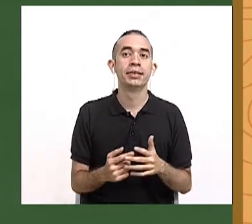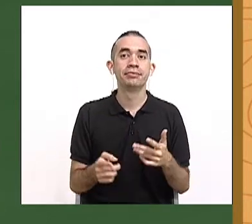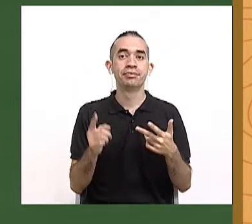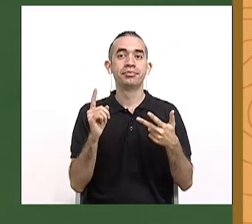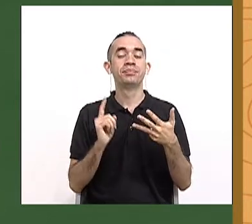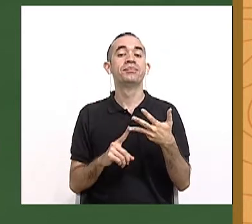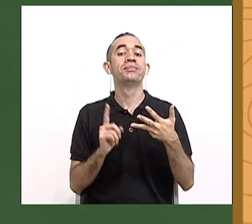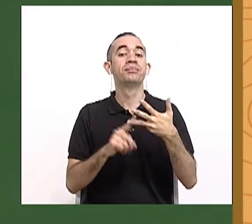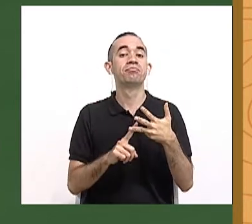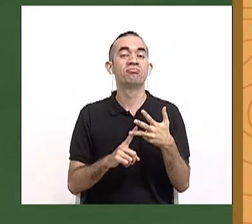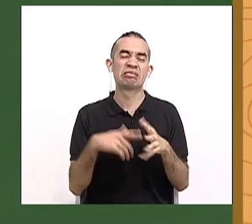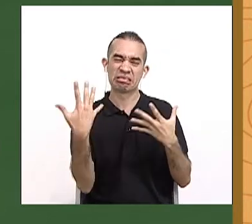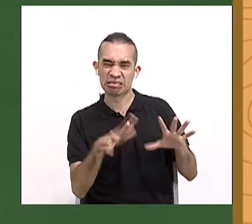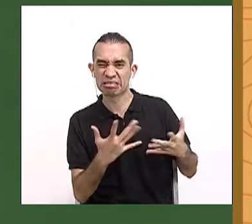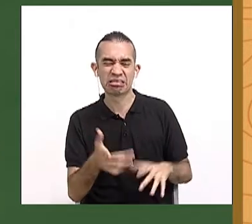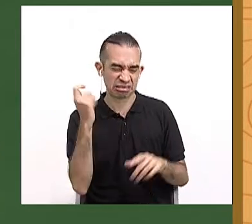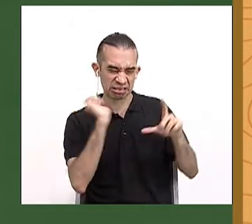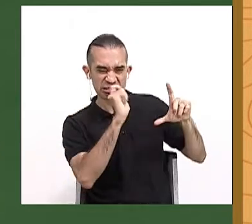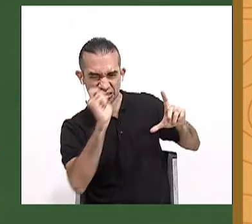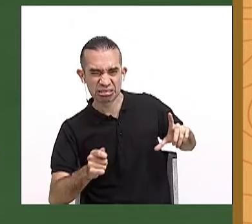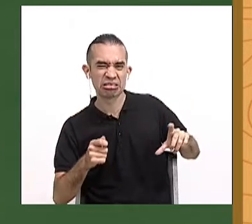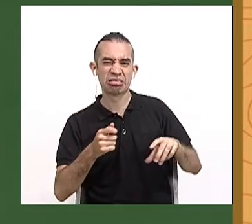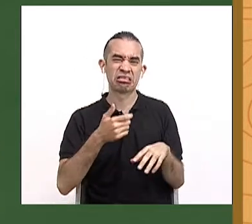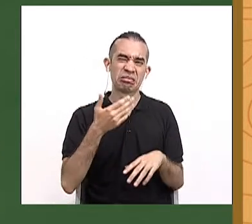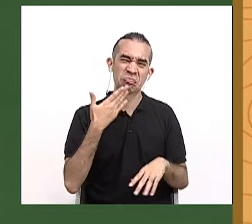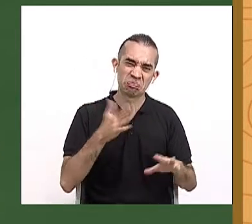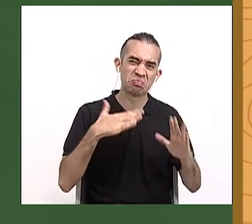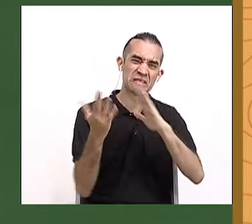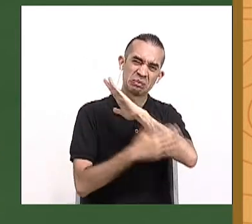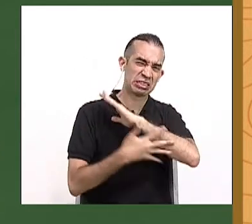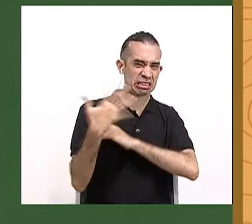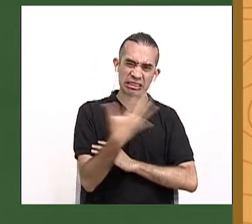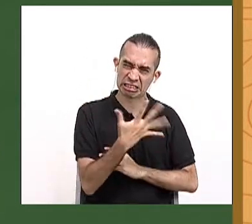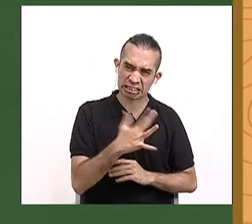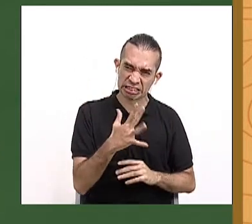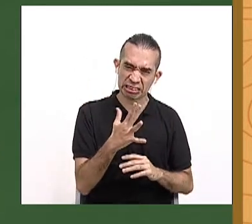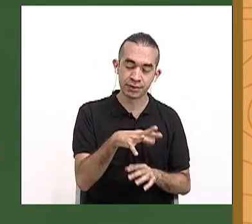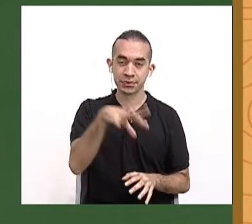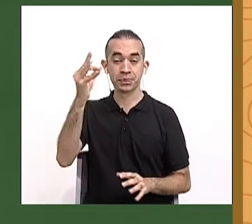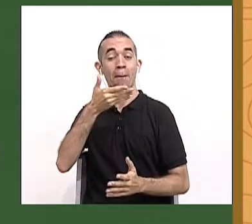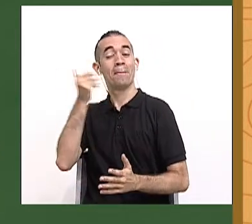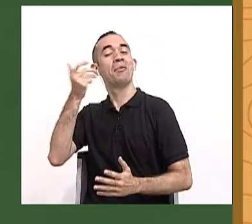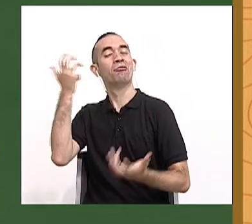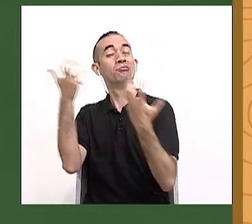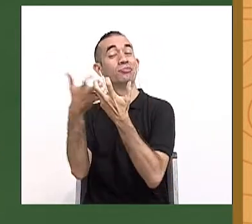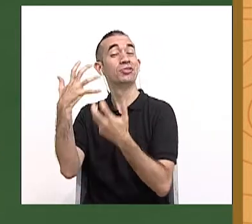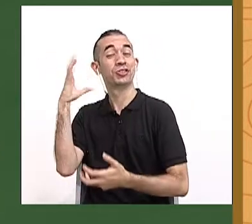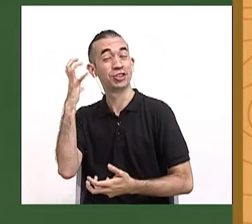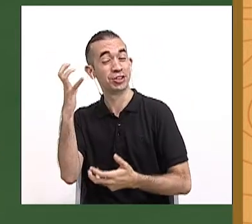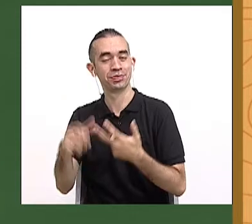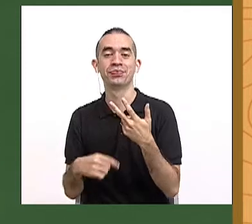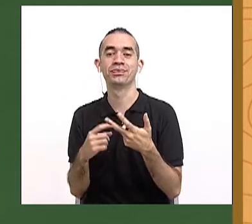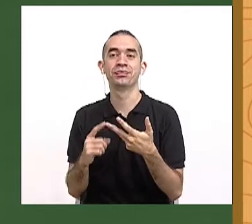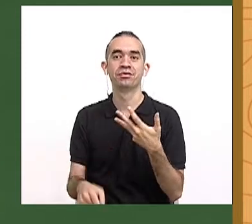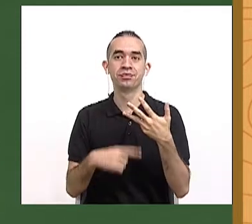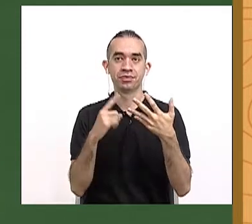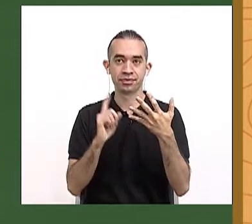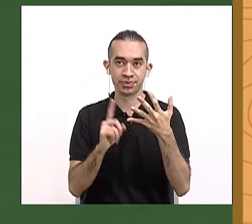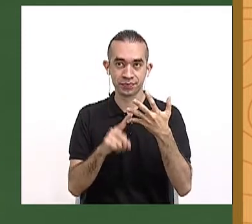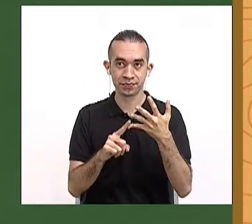3, the tradition of painting and decorating ox carts started in the early 20th century.